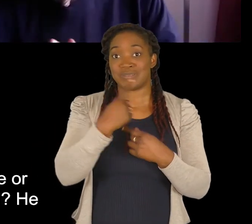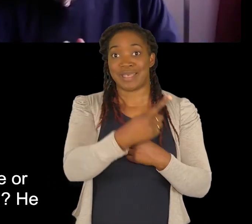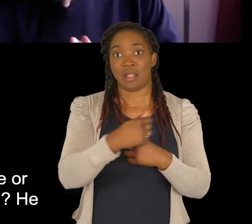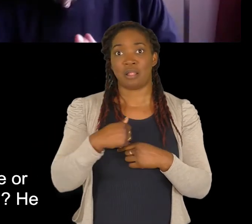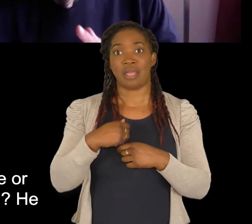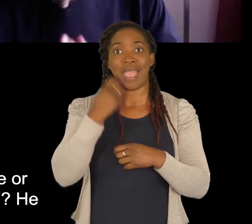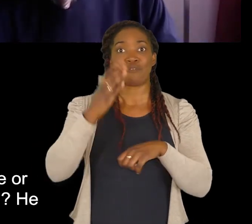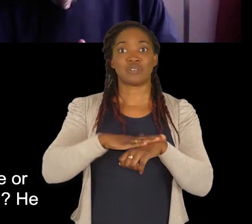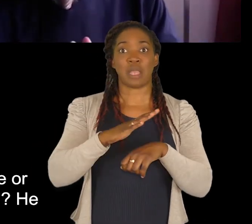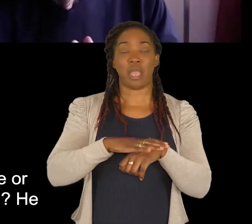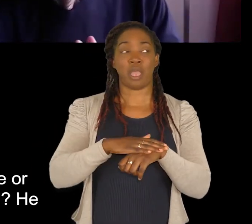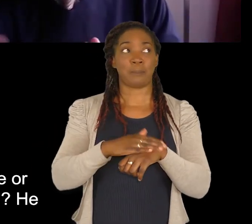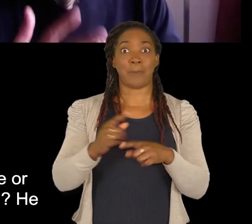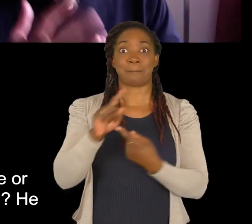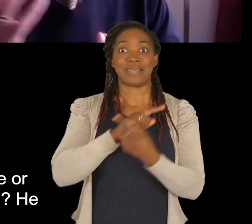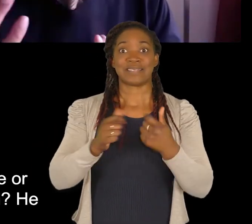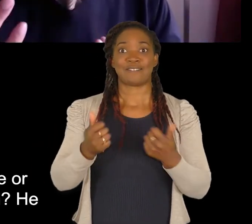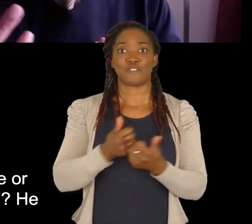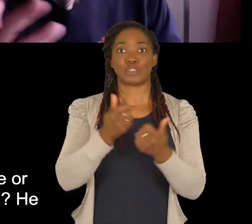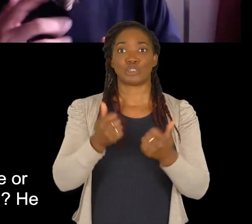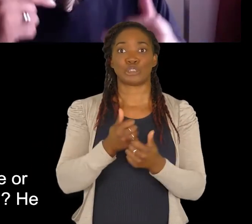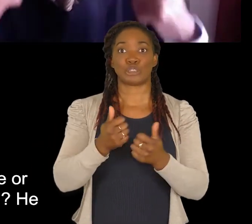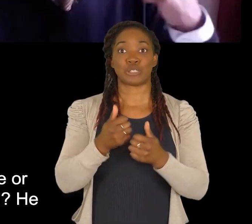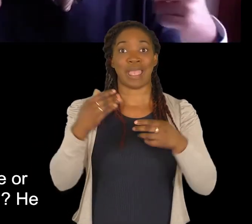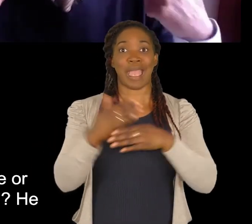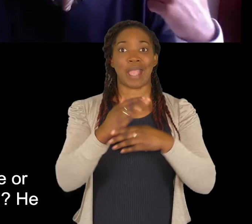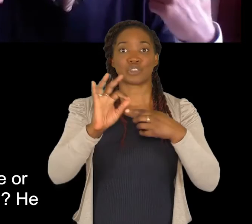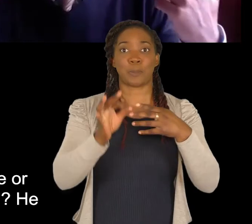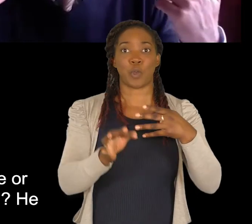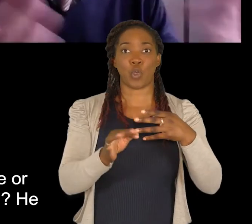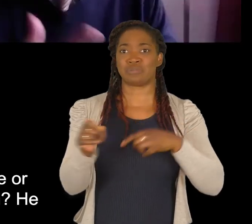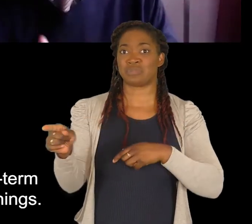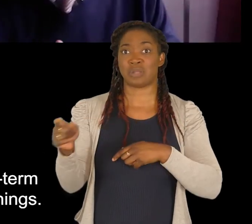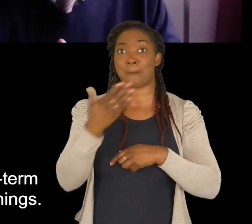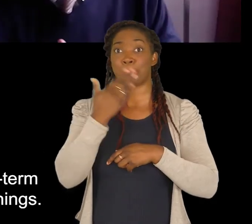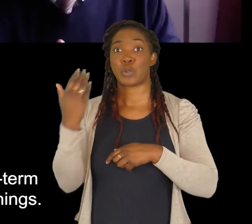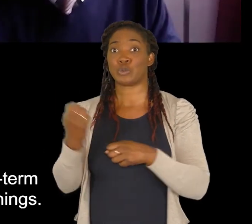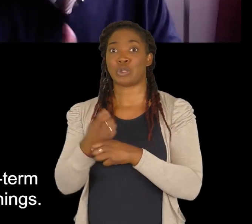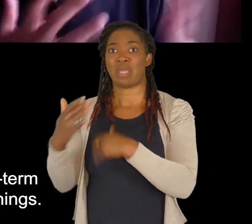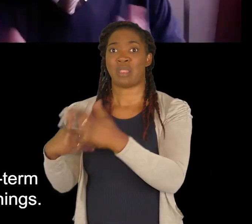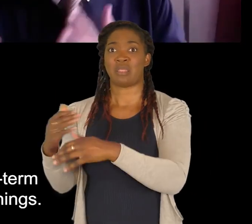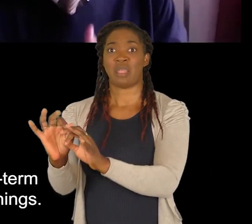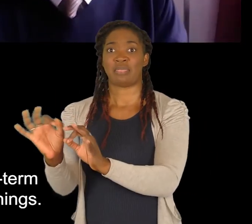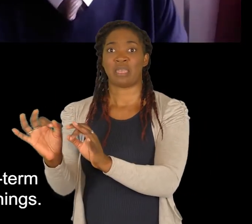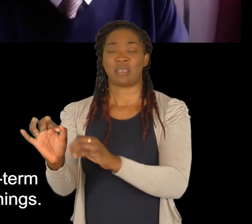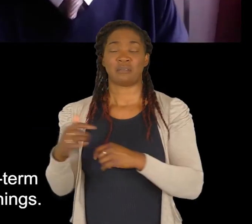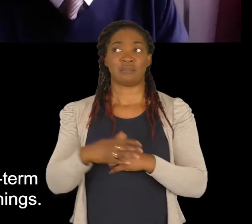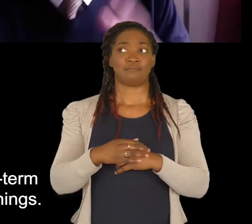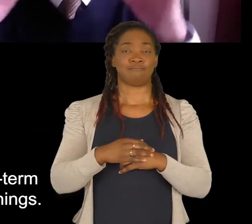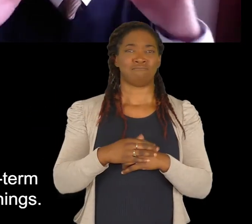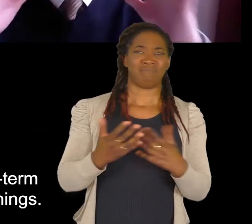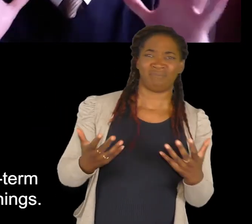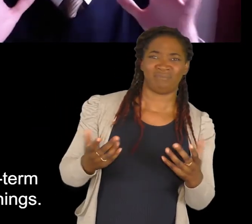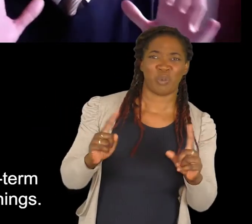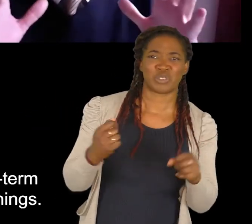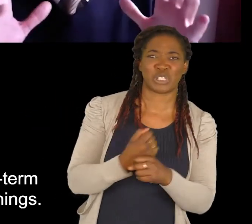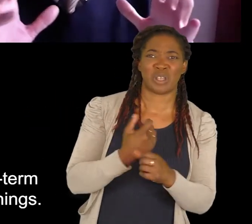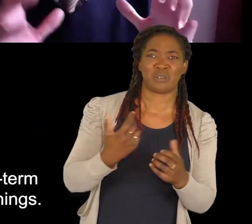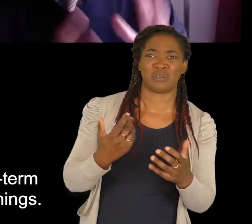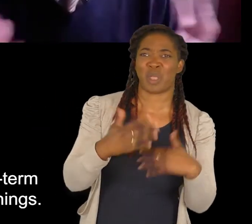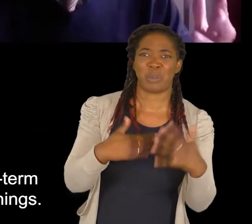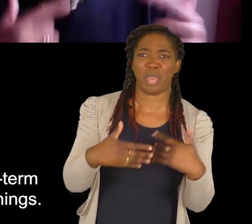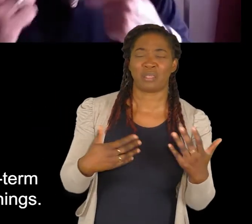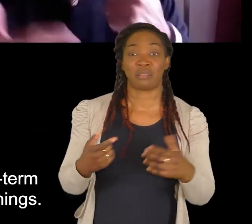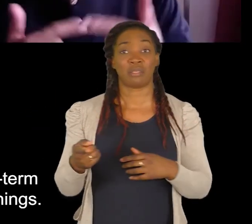meant to do his actions, he wouldn't do them. And in 3 or 4 weeks, we're thinking, what's going on here? He hasn't done anything. And then he admitted that he's got short-term